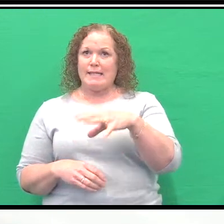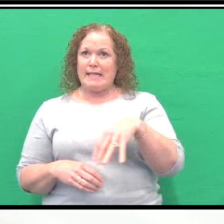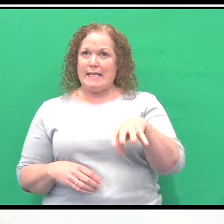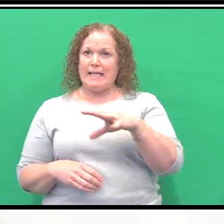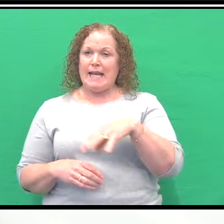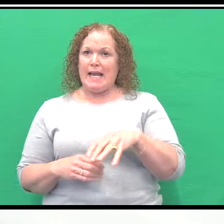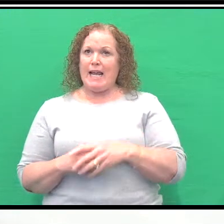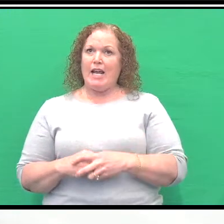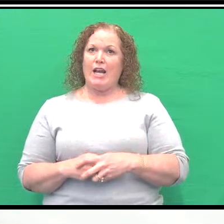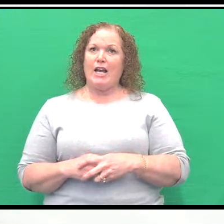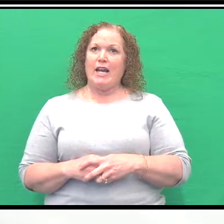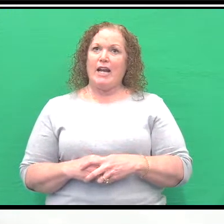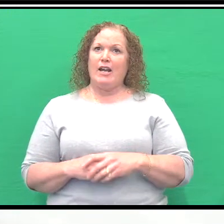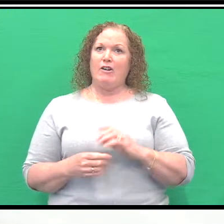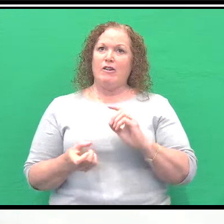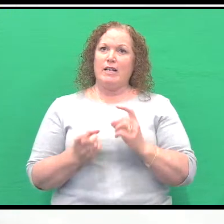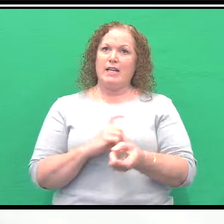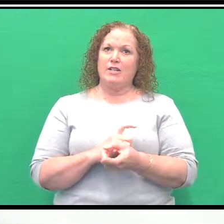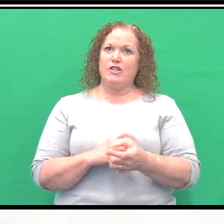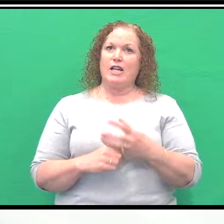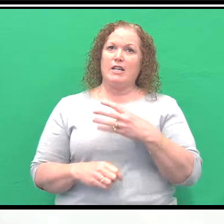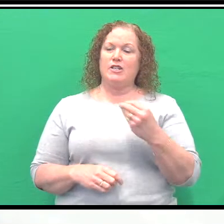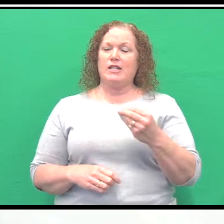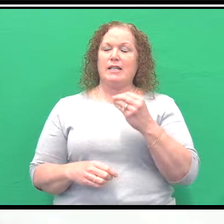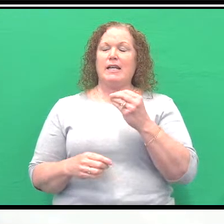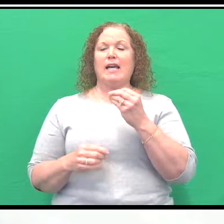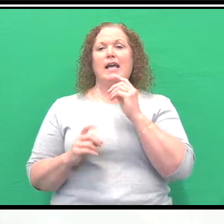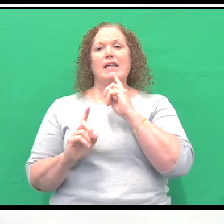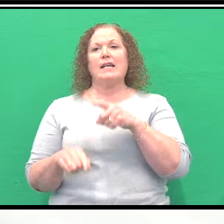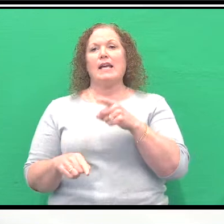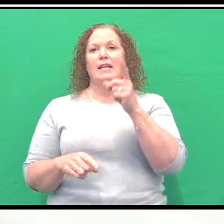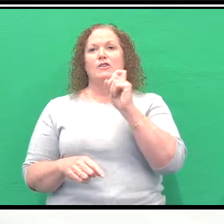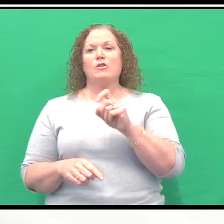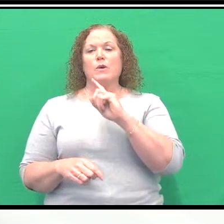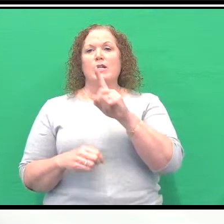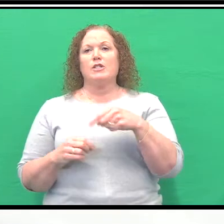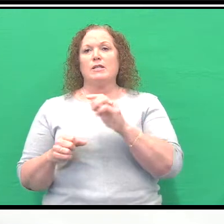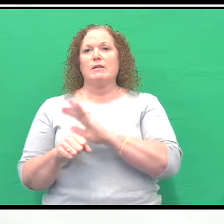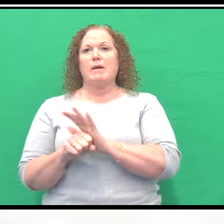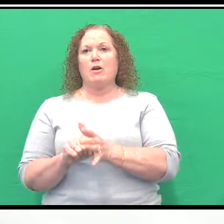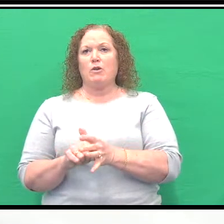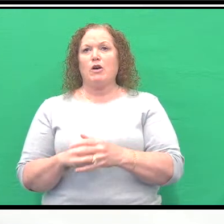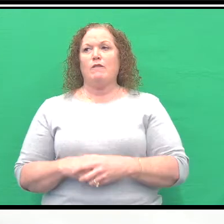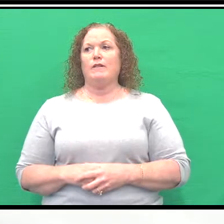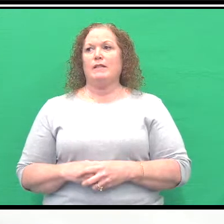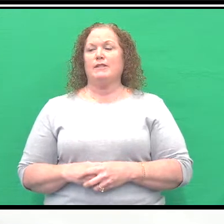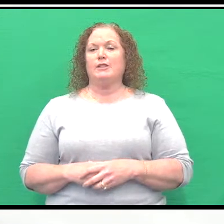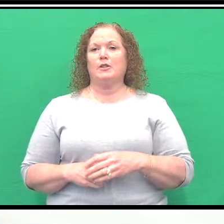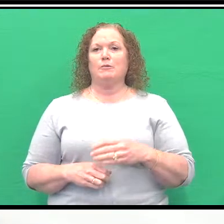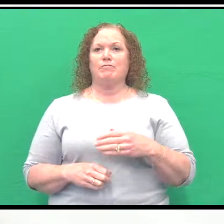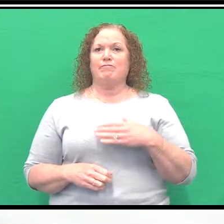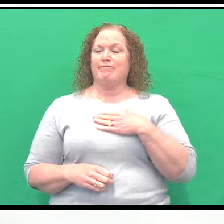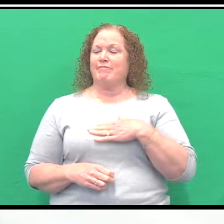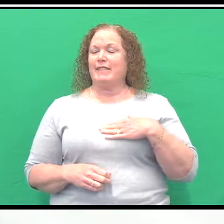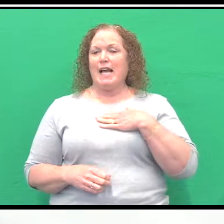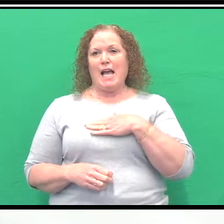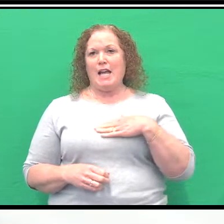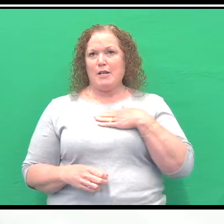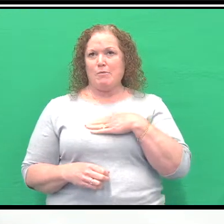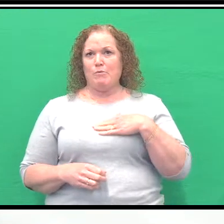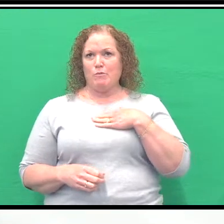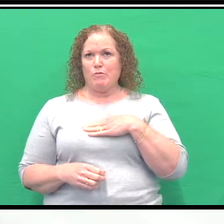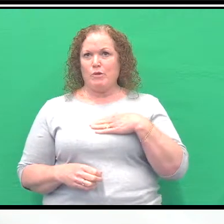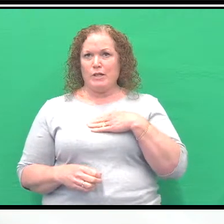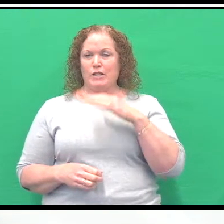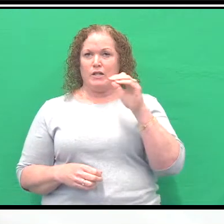parent questions about COVID and student exclusion. So I appreciate APAC's partnership with the district, and I